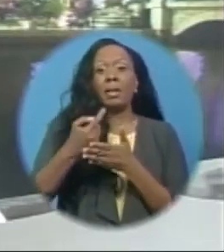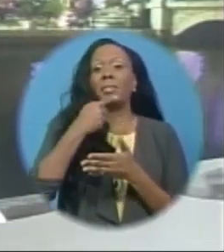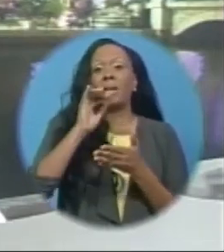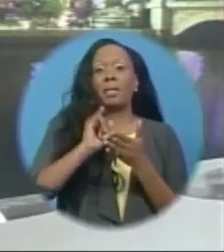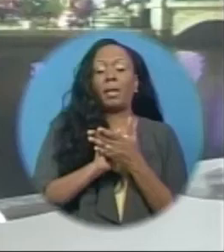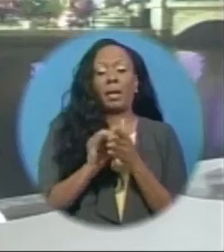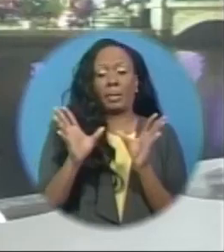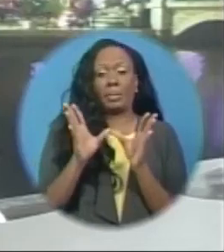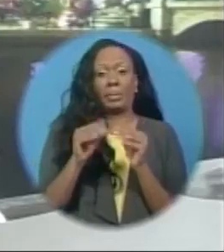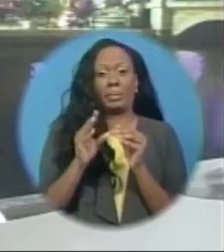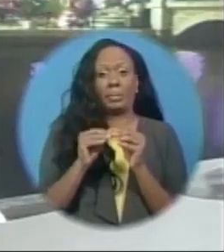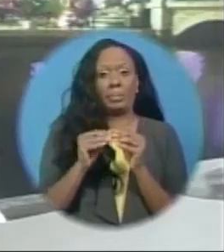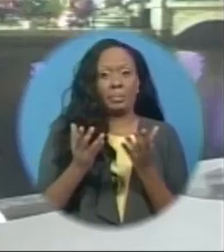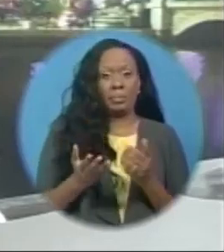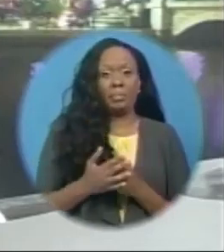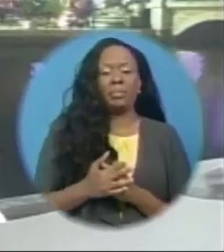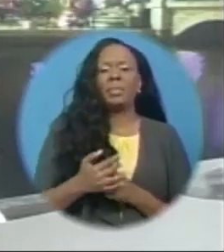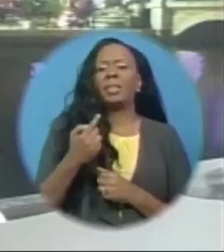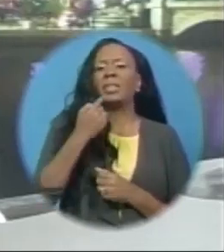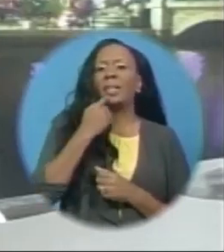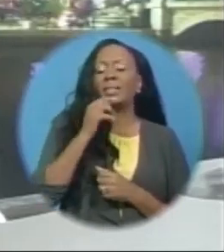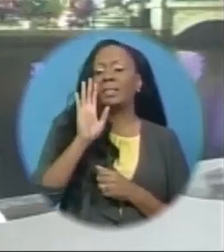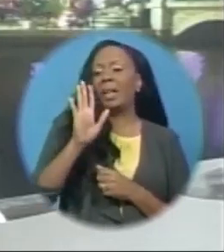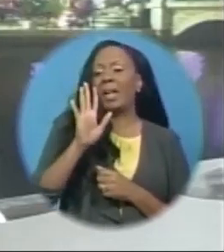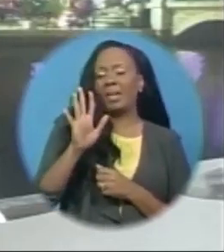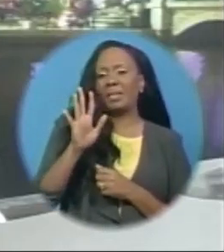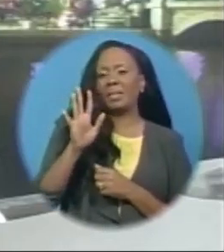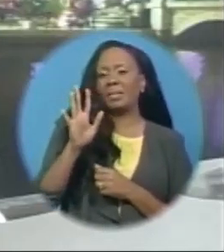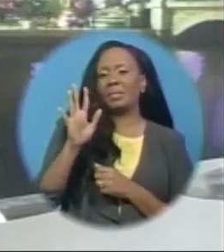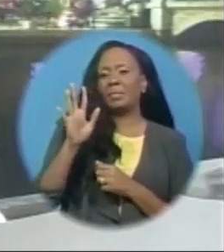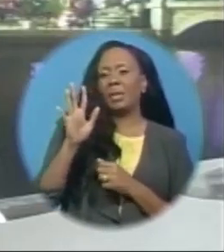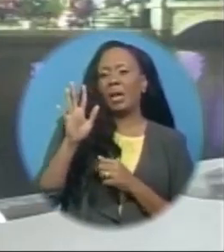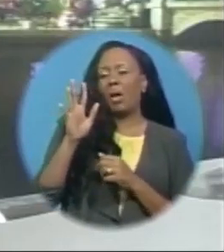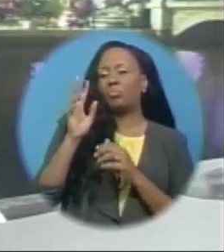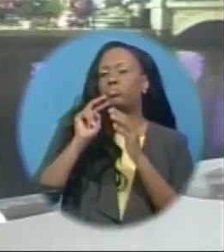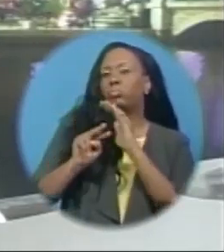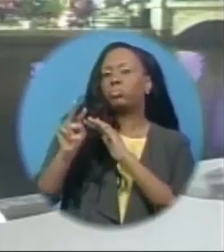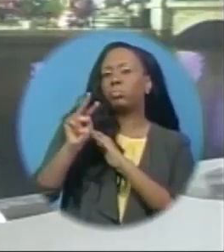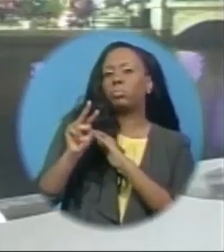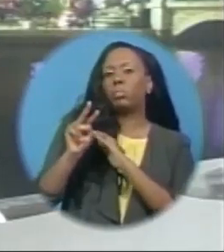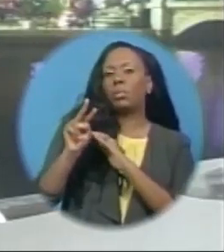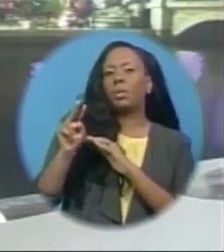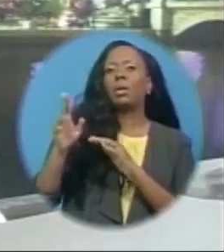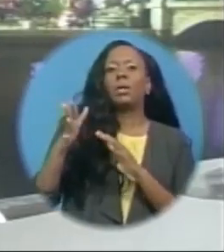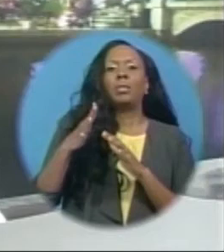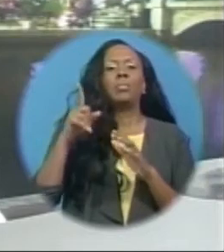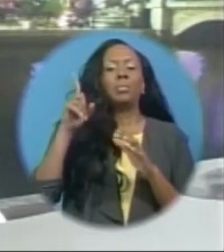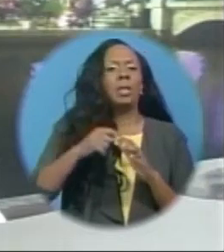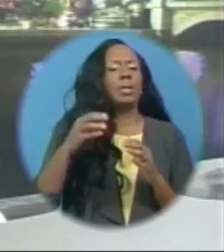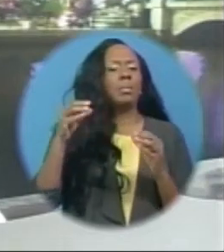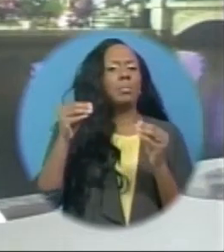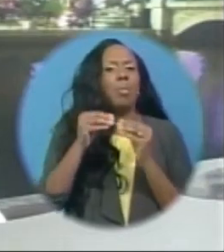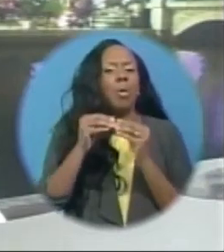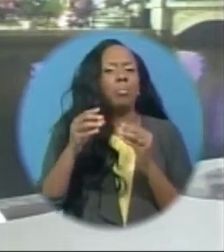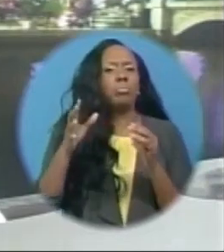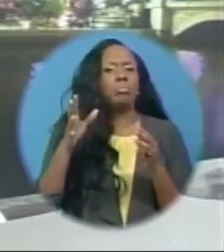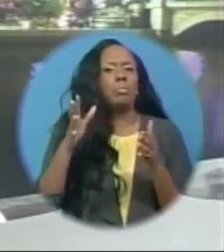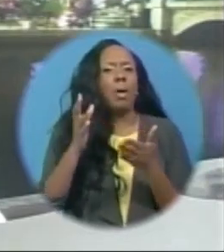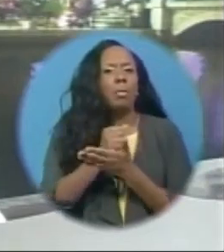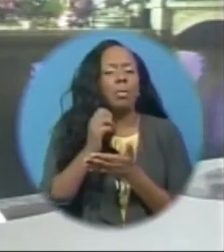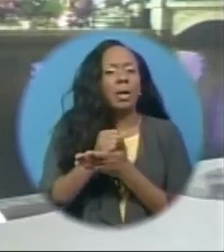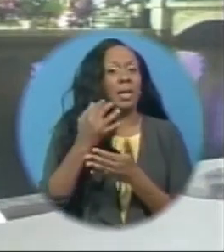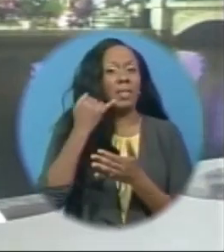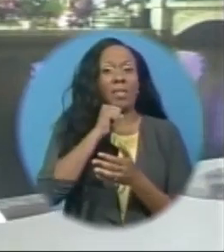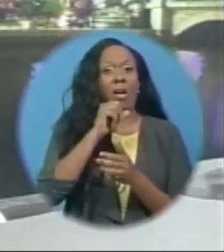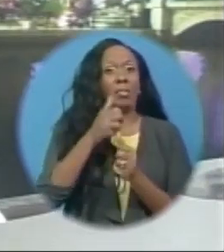Barbados conference. In his view, the longer businesses take to tap into technology-based business opportunities, the further behind